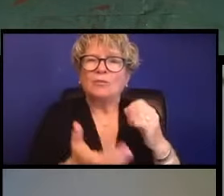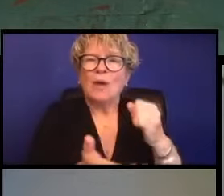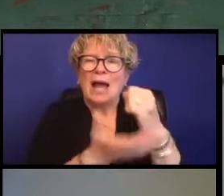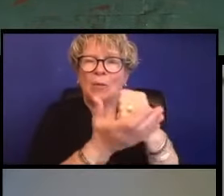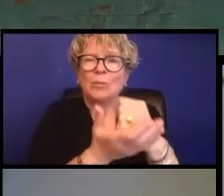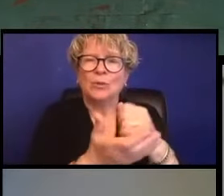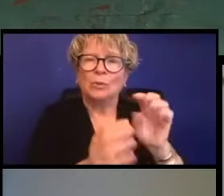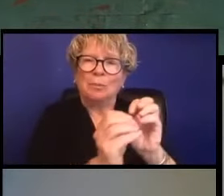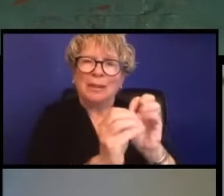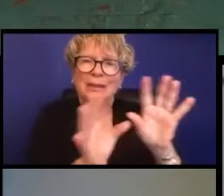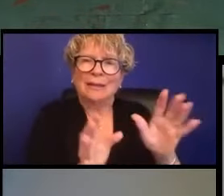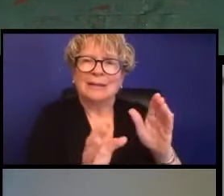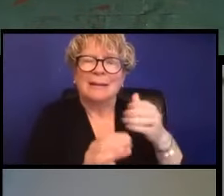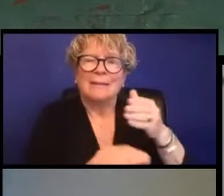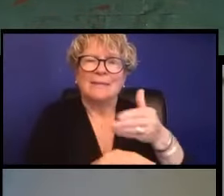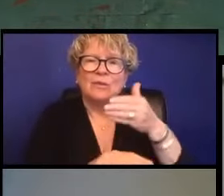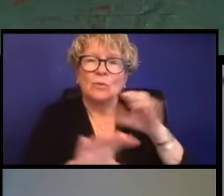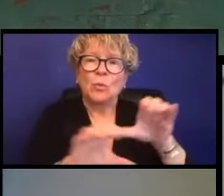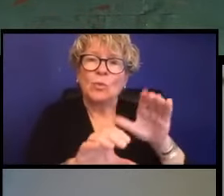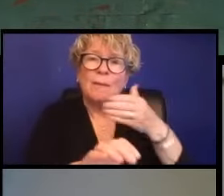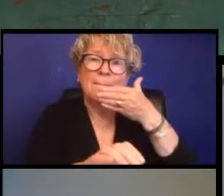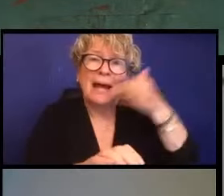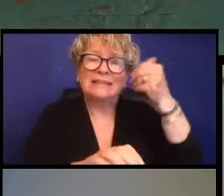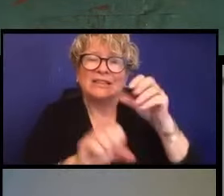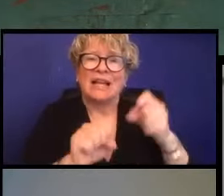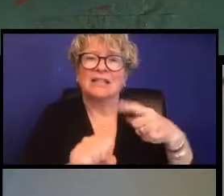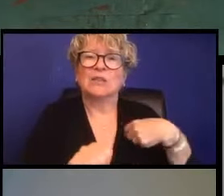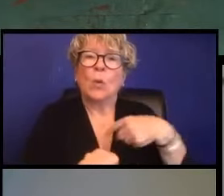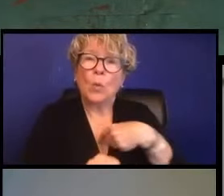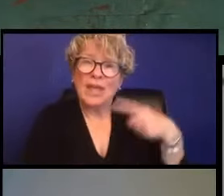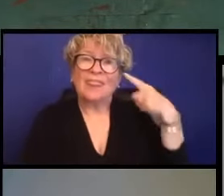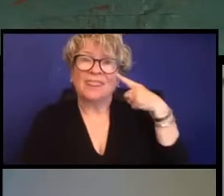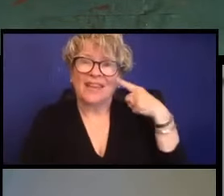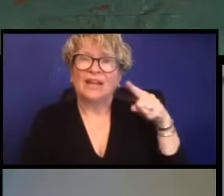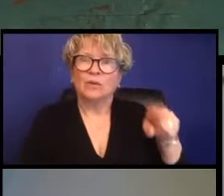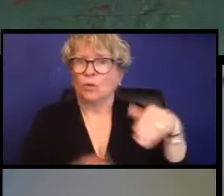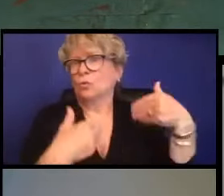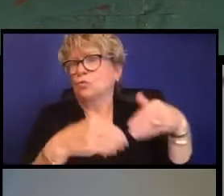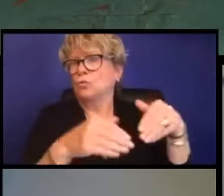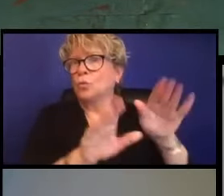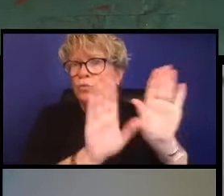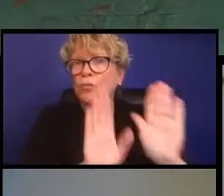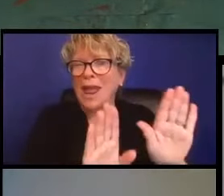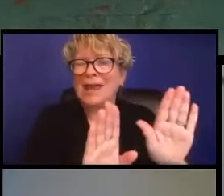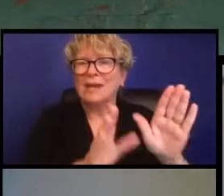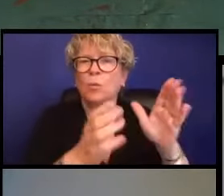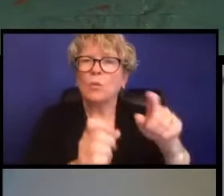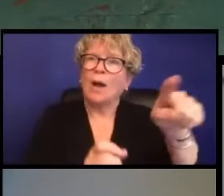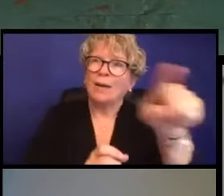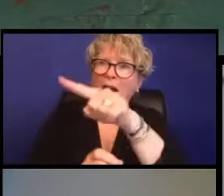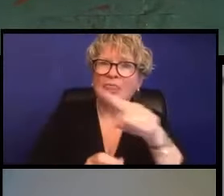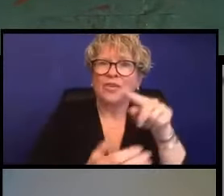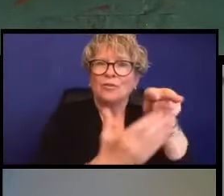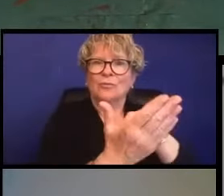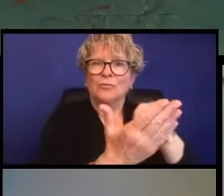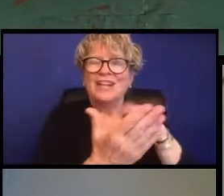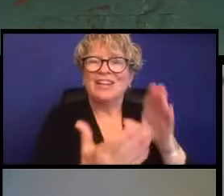everybody can see how amazing we think you are. So a big part of, so I can't